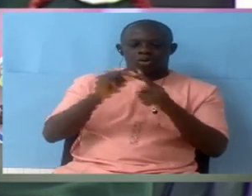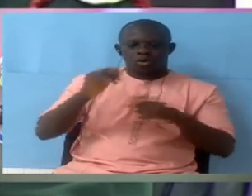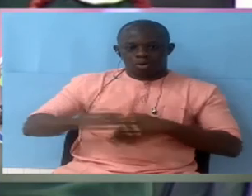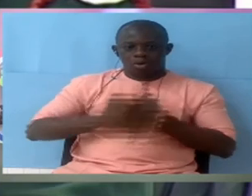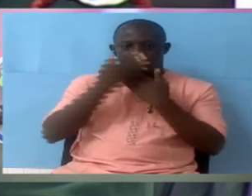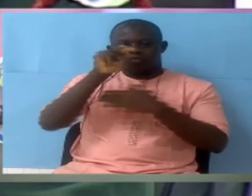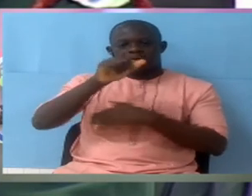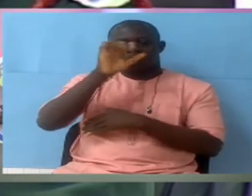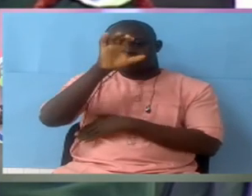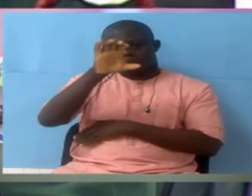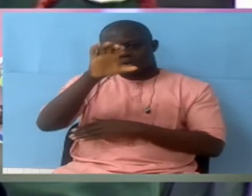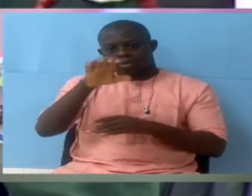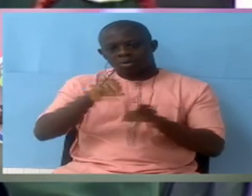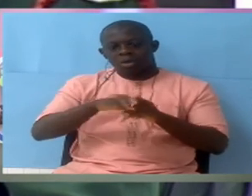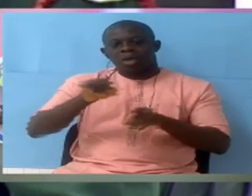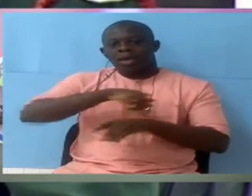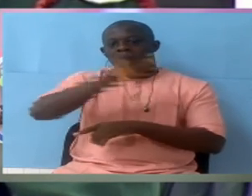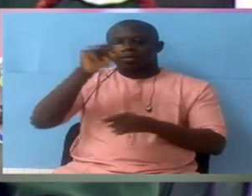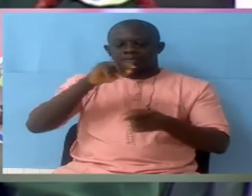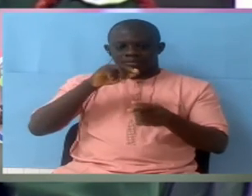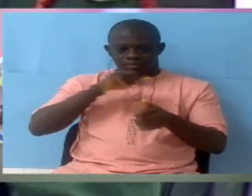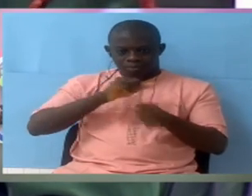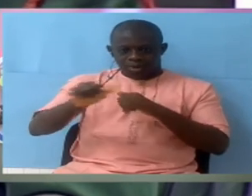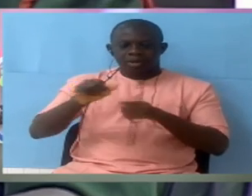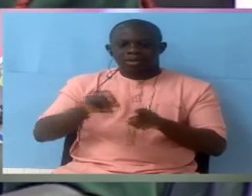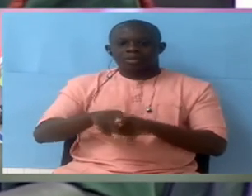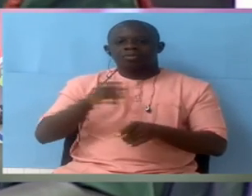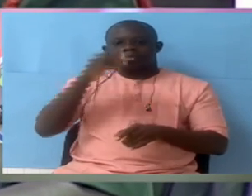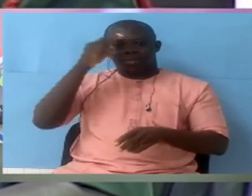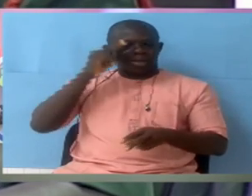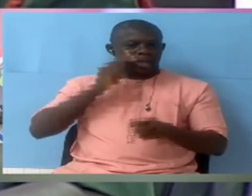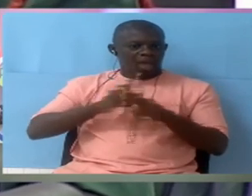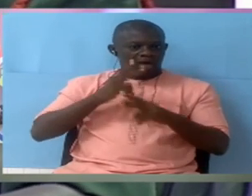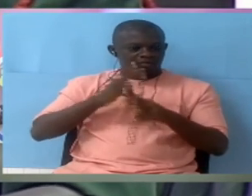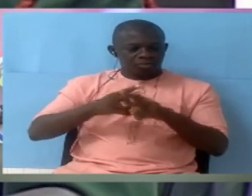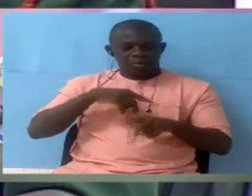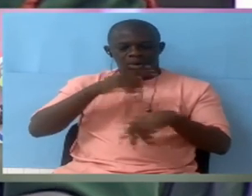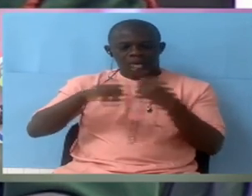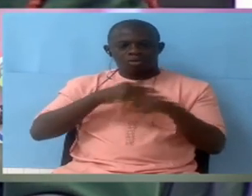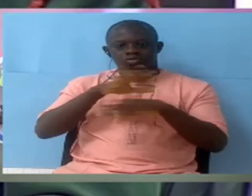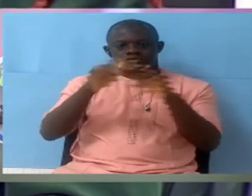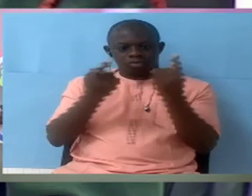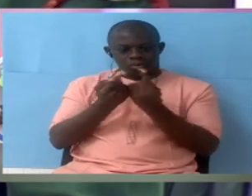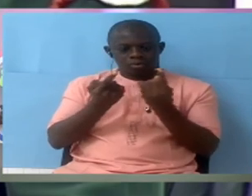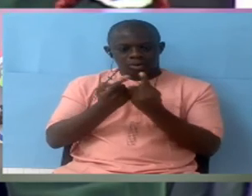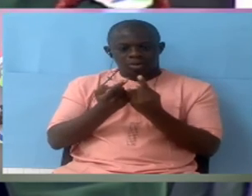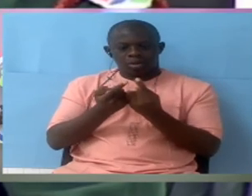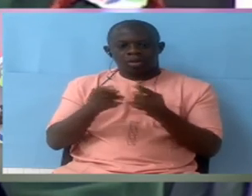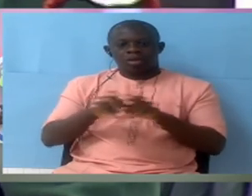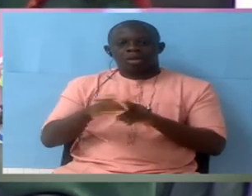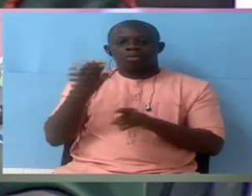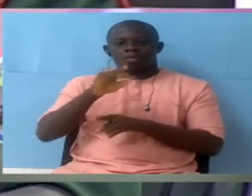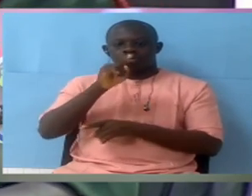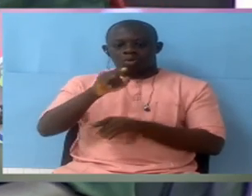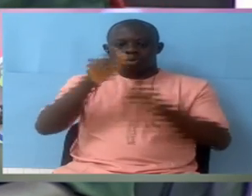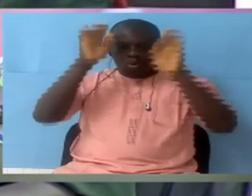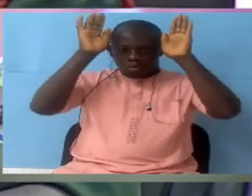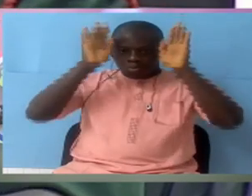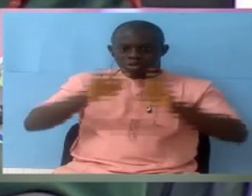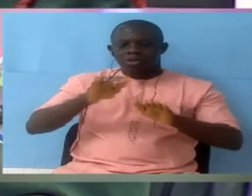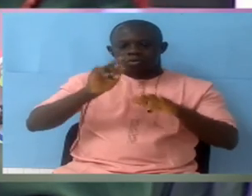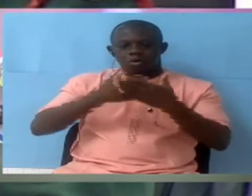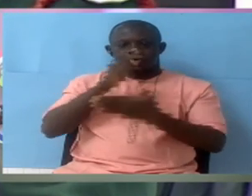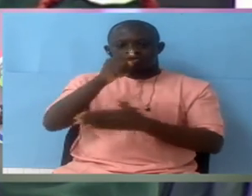And let us bear in mind whether a Muslim or